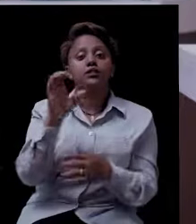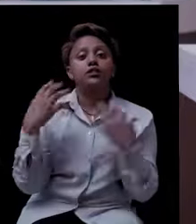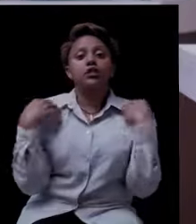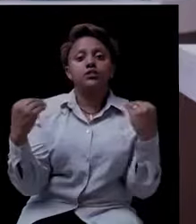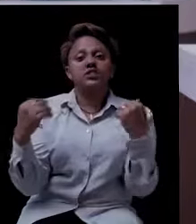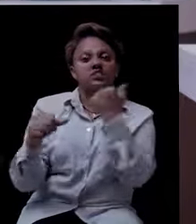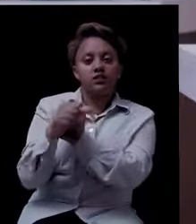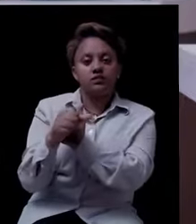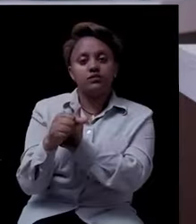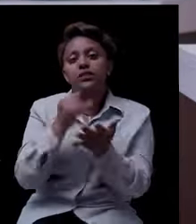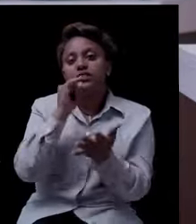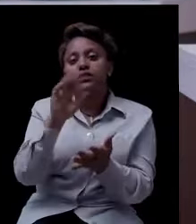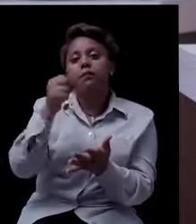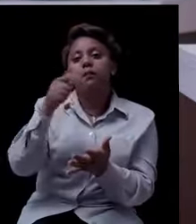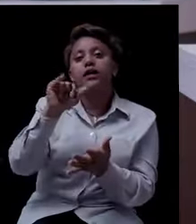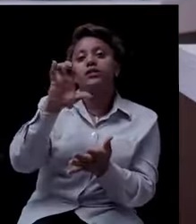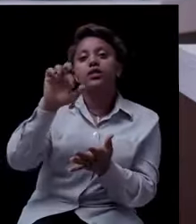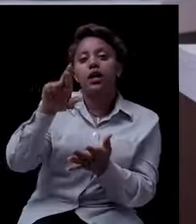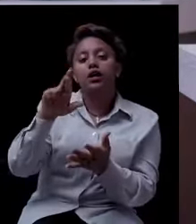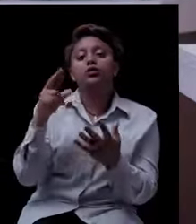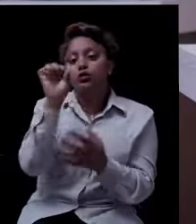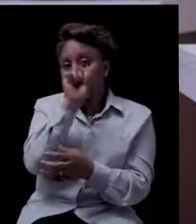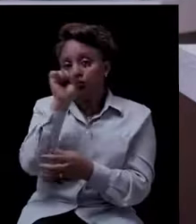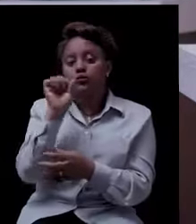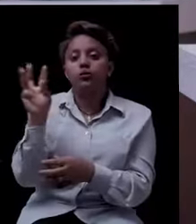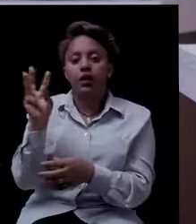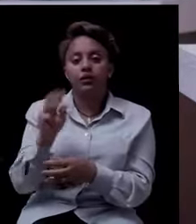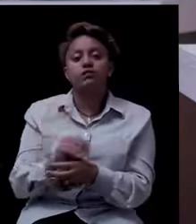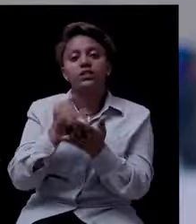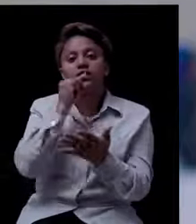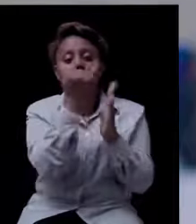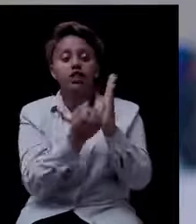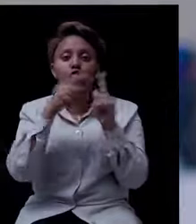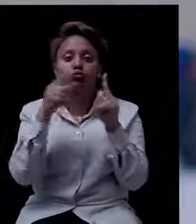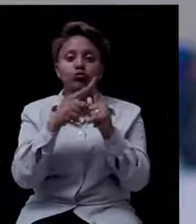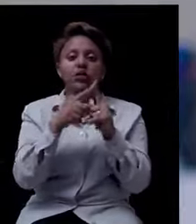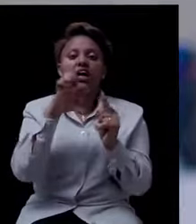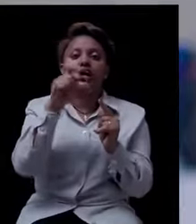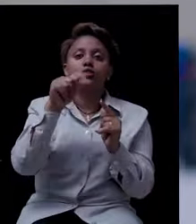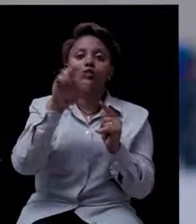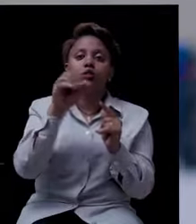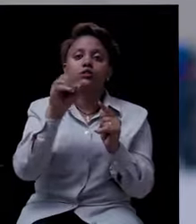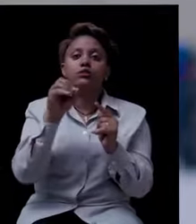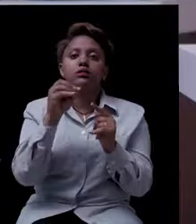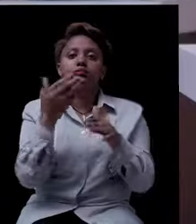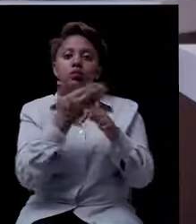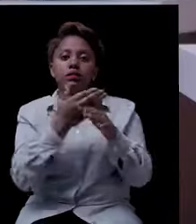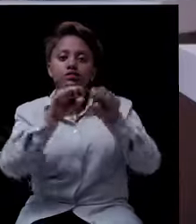provides guidance to ensure staff create strong passwords and keep them secure. Types of cybersecurity